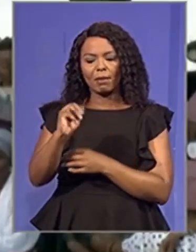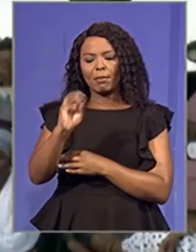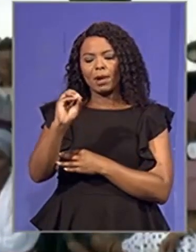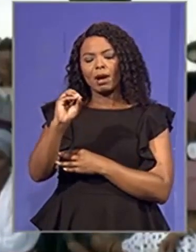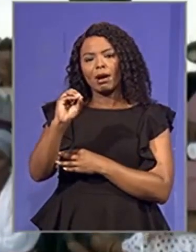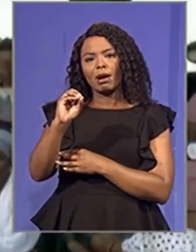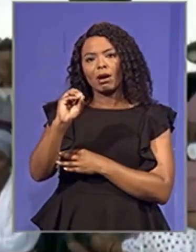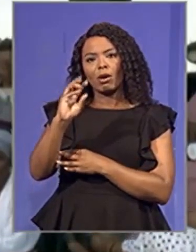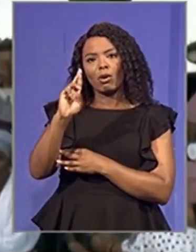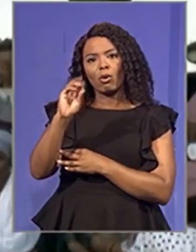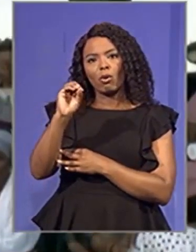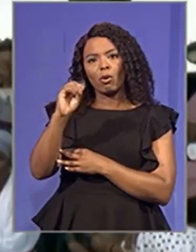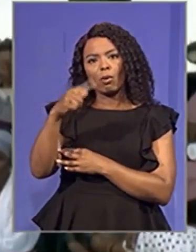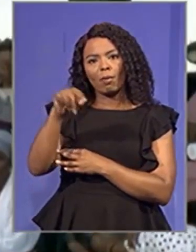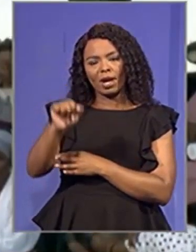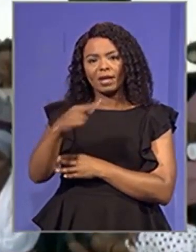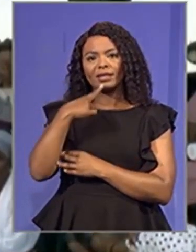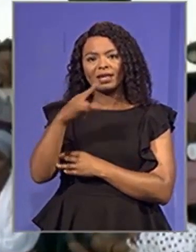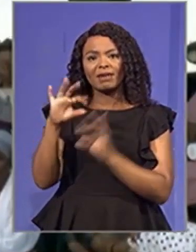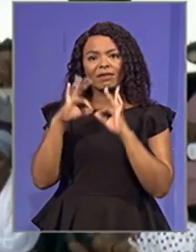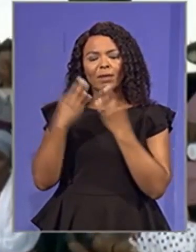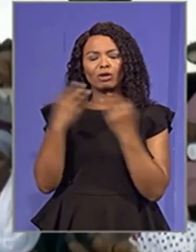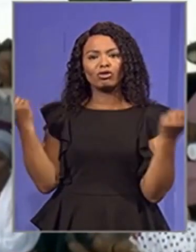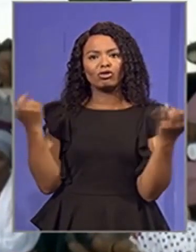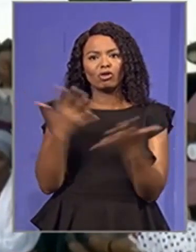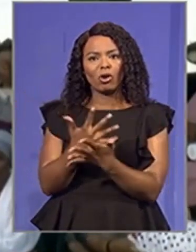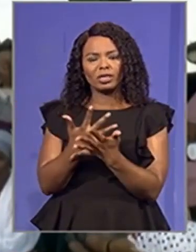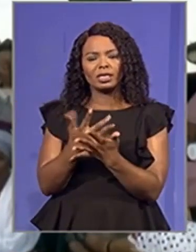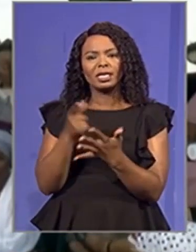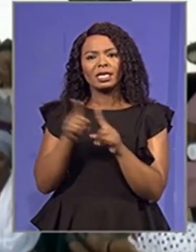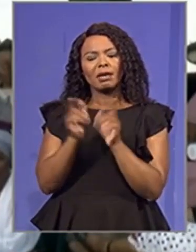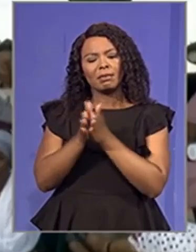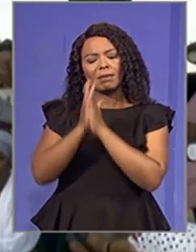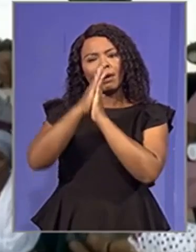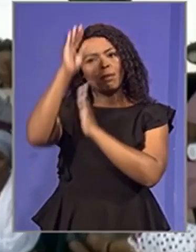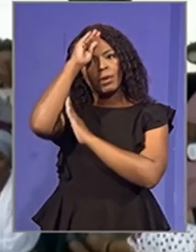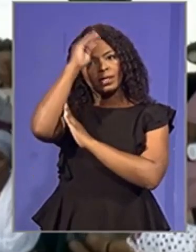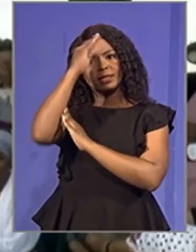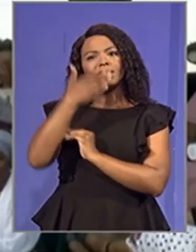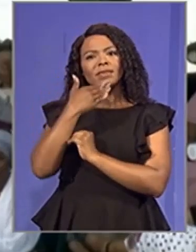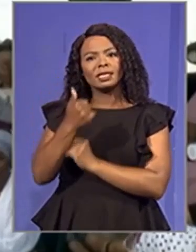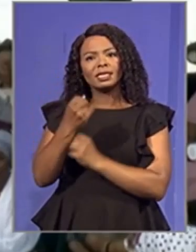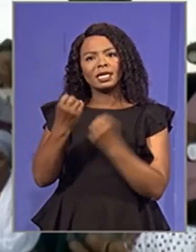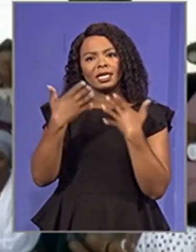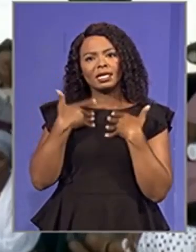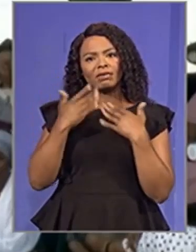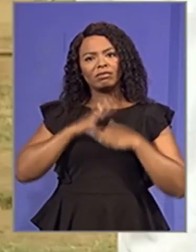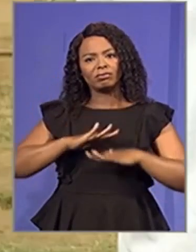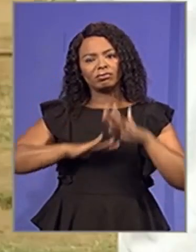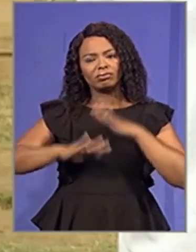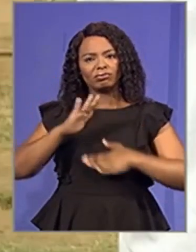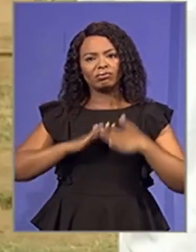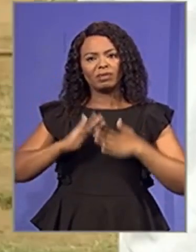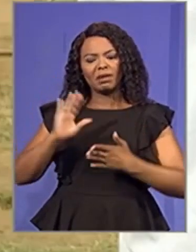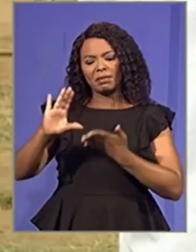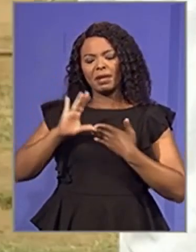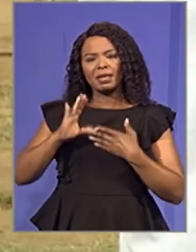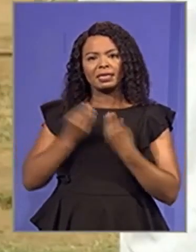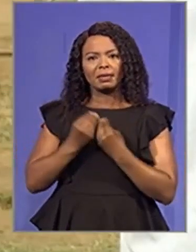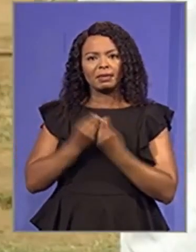le re le sa tšhišitšwe ke tiragalo ye gape le ipiletša go mmušo go ba neela ka ditirelo tša thoba matswalo. Ka ba wela ke